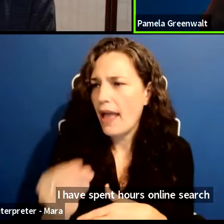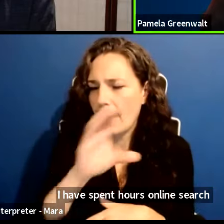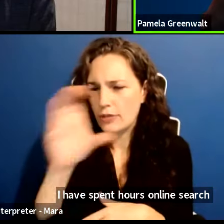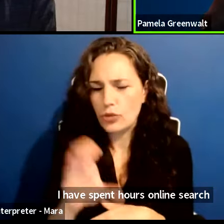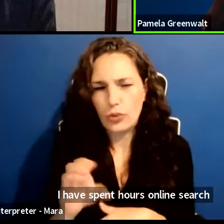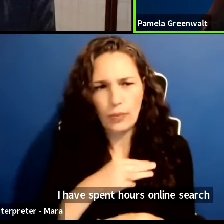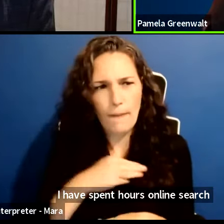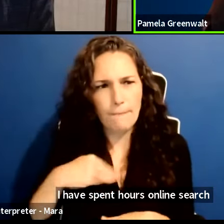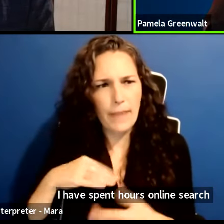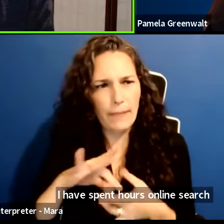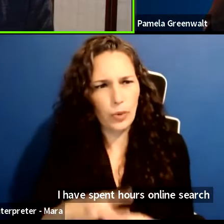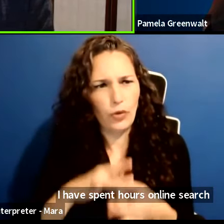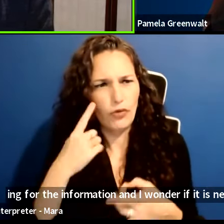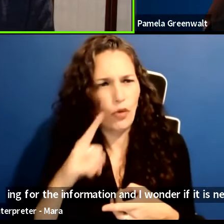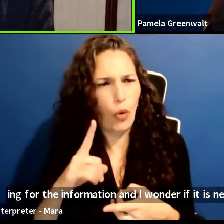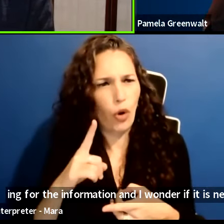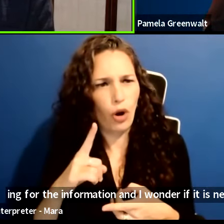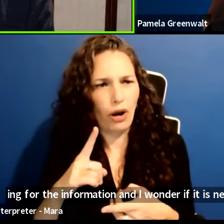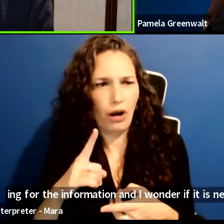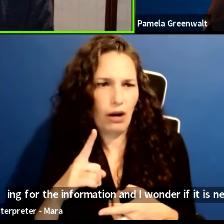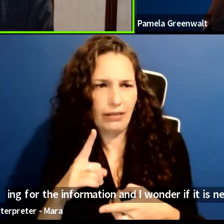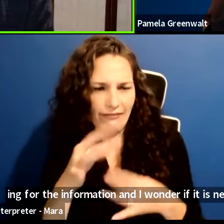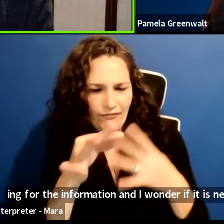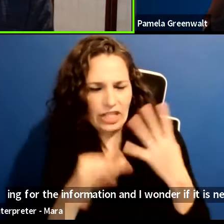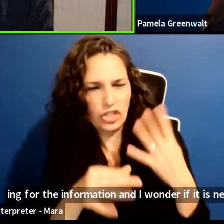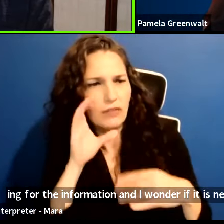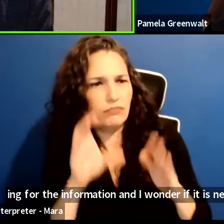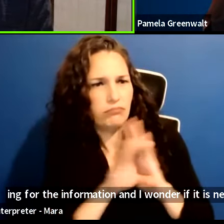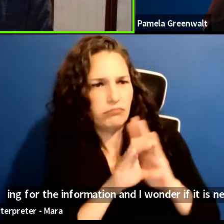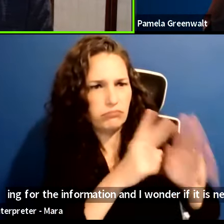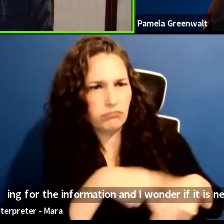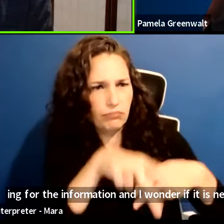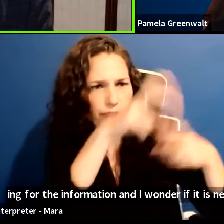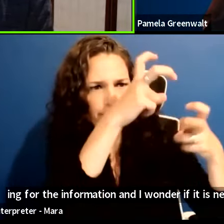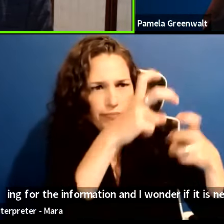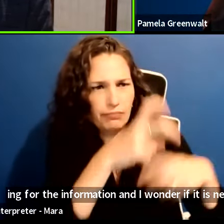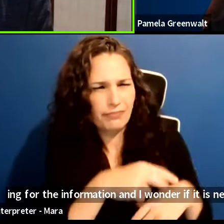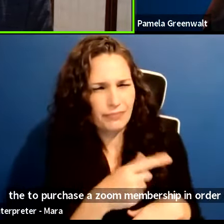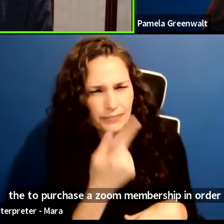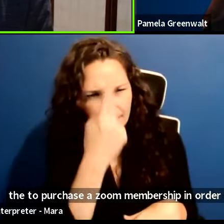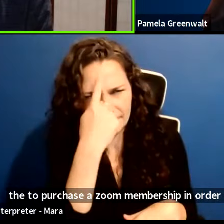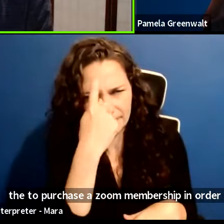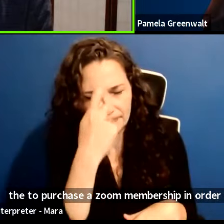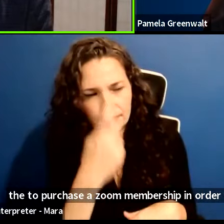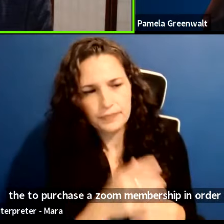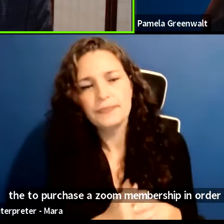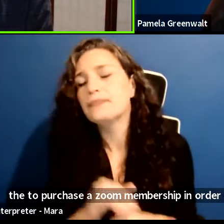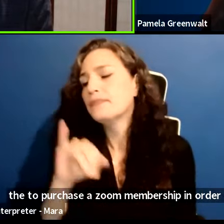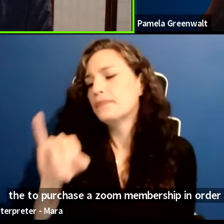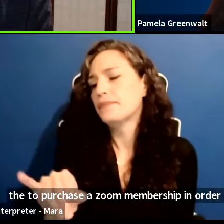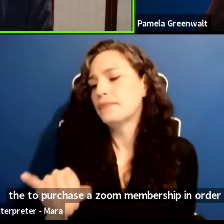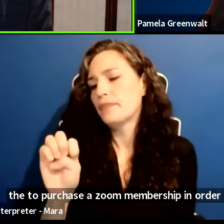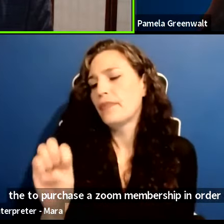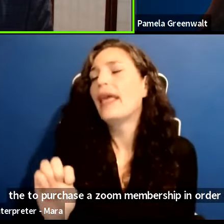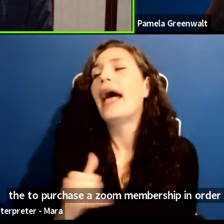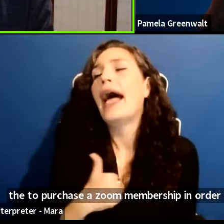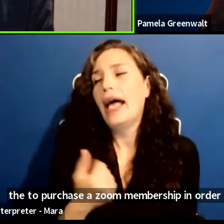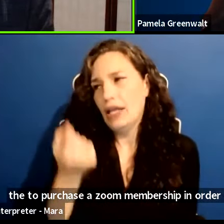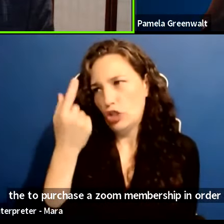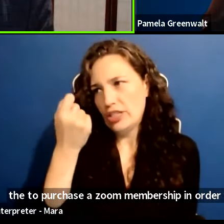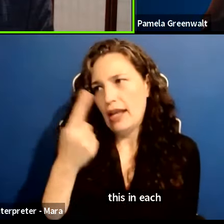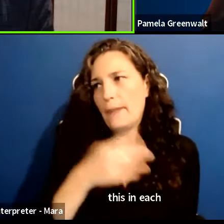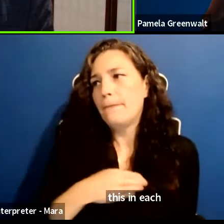feature. So I know this has been frustrating because I know some members who have mentioned this to me